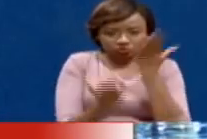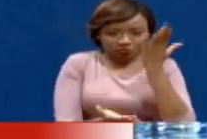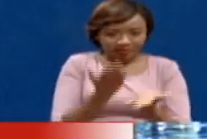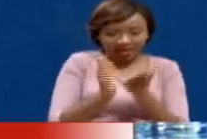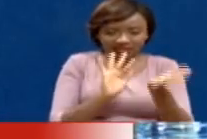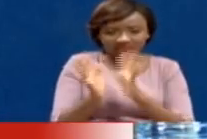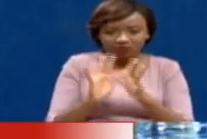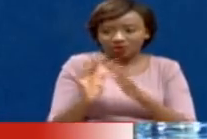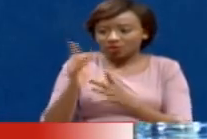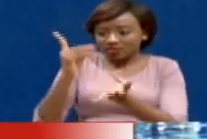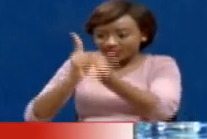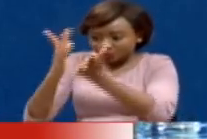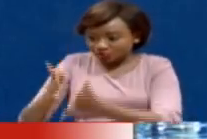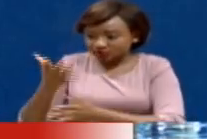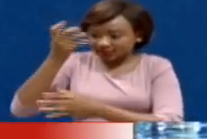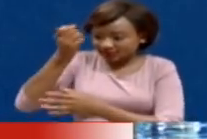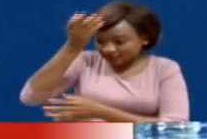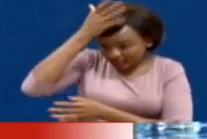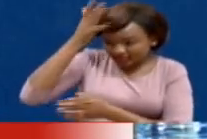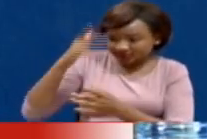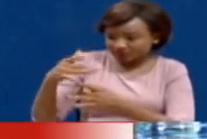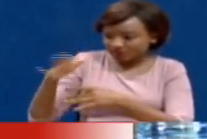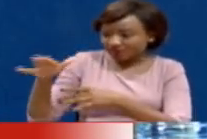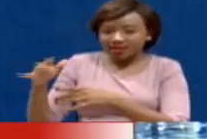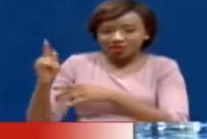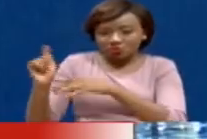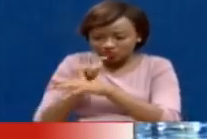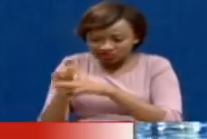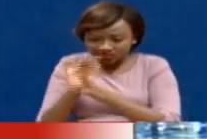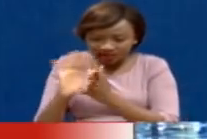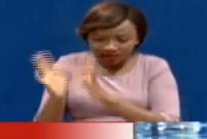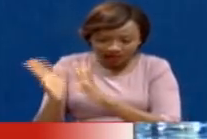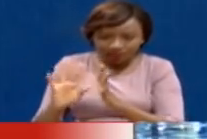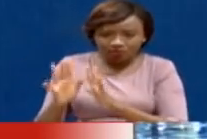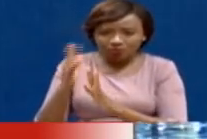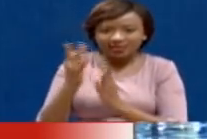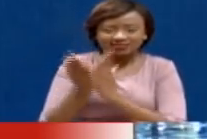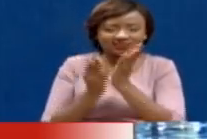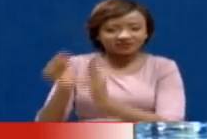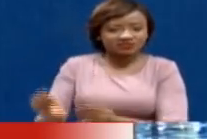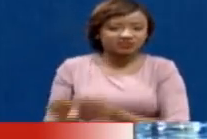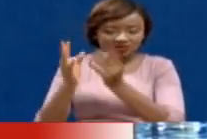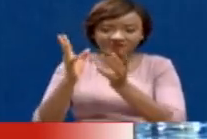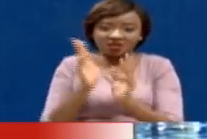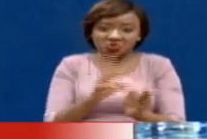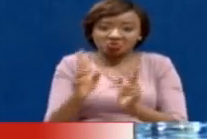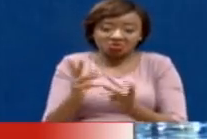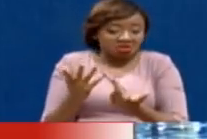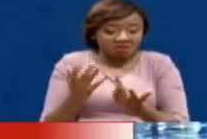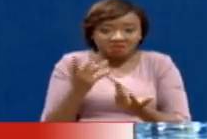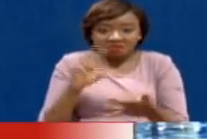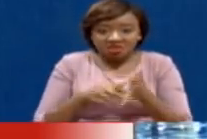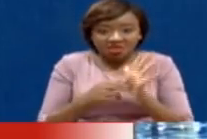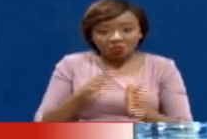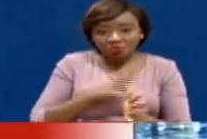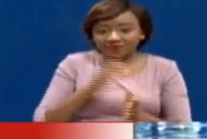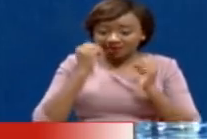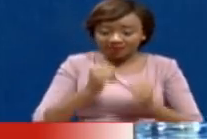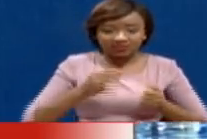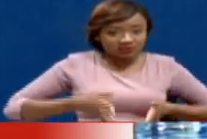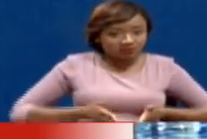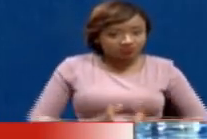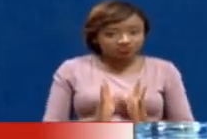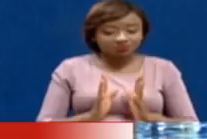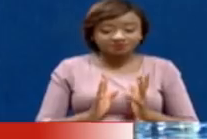of the healthcare workers with the ordinary service delivery that has to go on. Mothers still have to deliver.